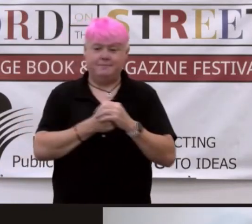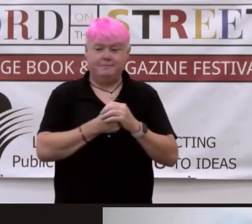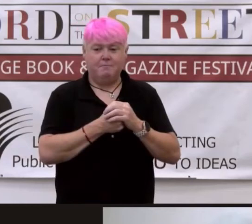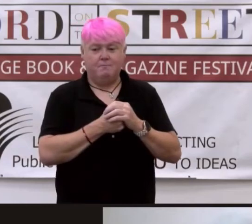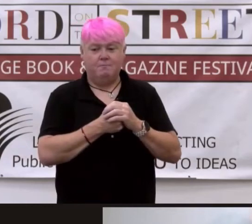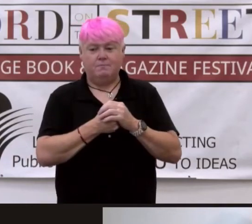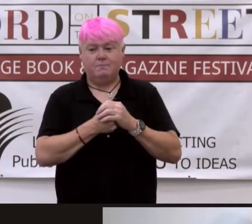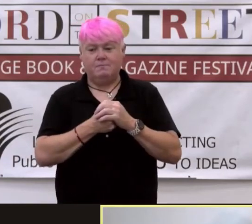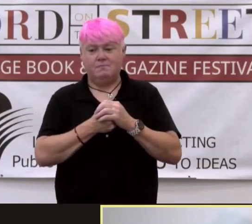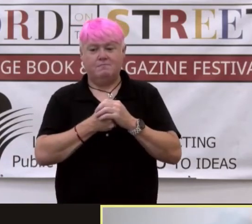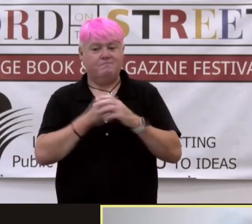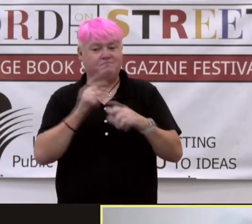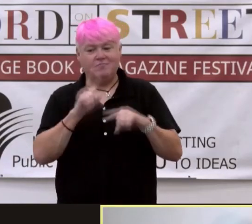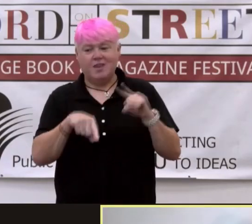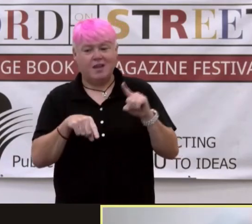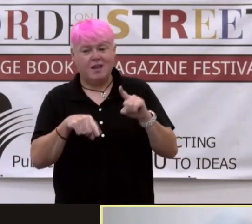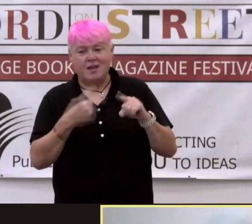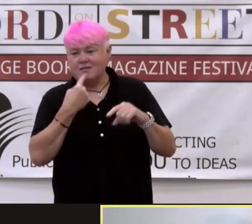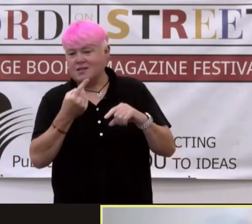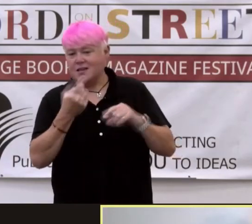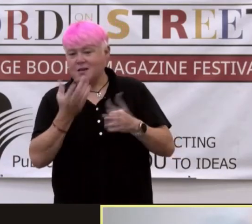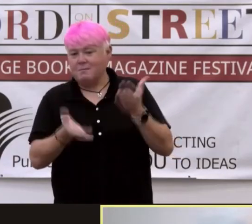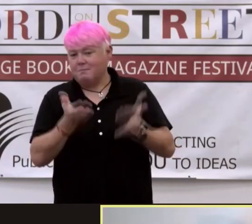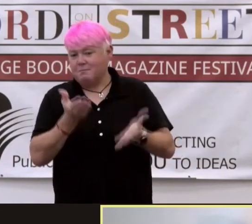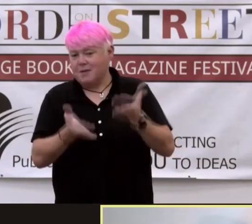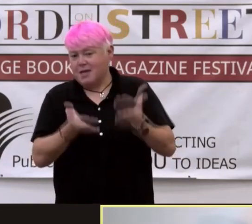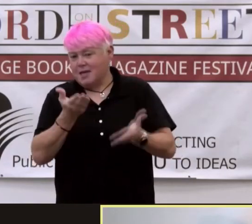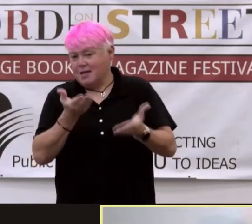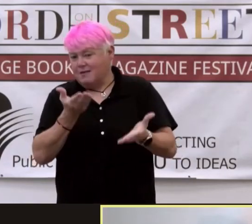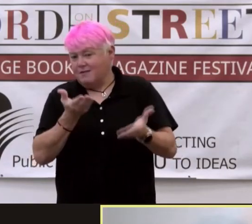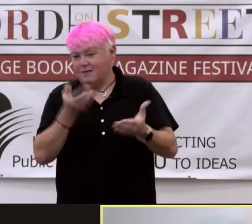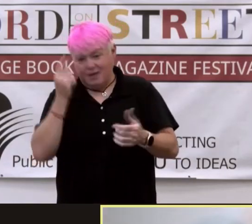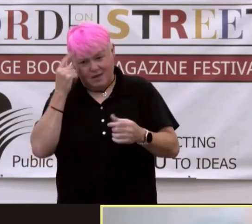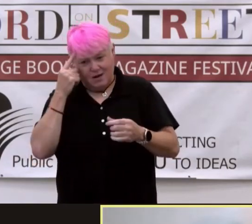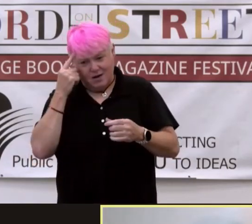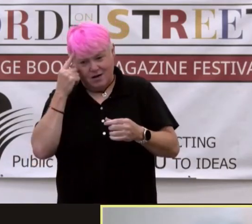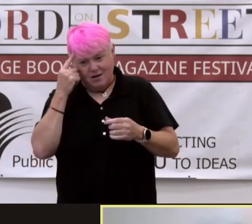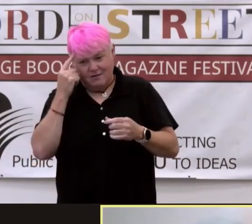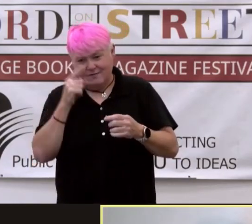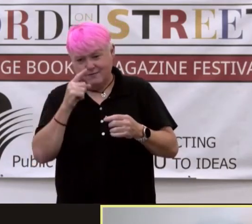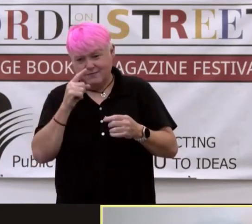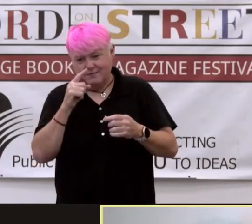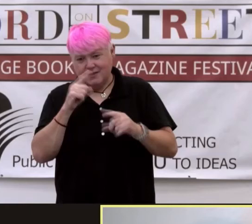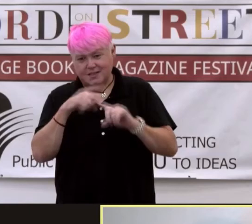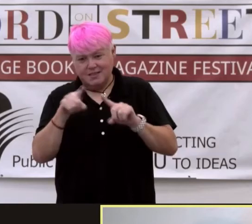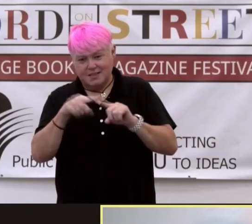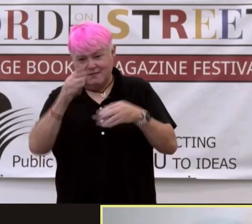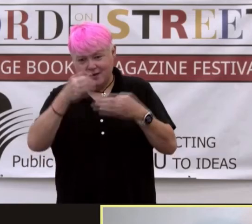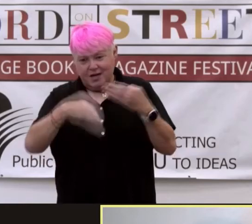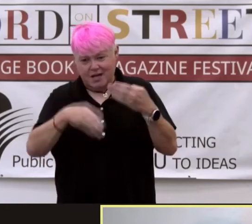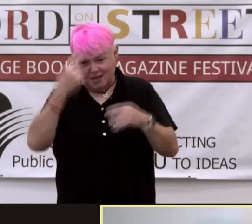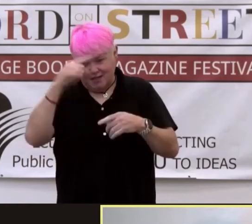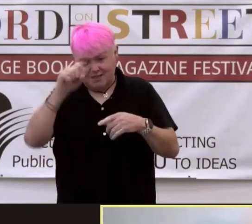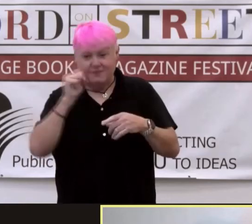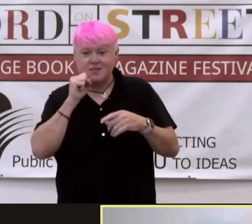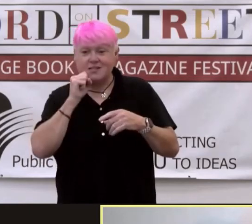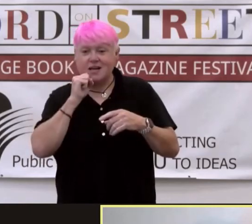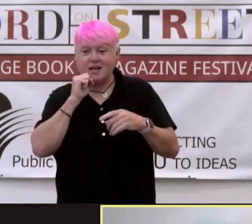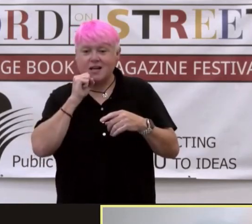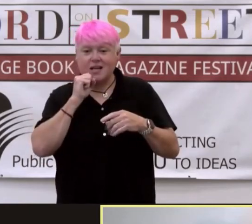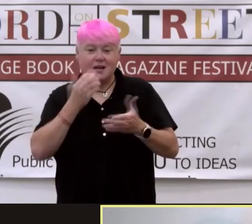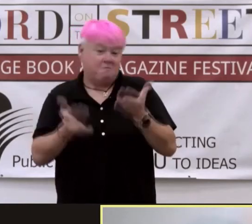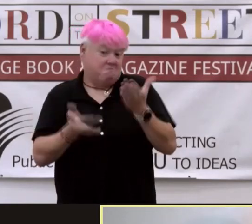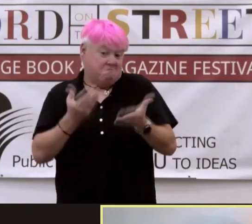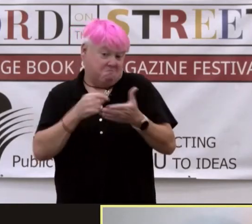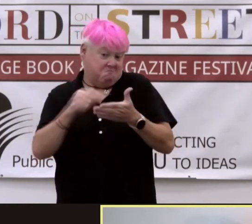can't say. Okay, well, I might have entertained alternative endings for Sadie. I might have written one, and that's all I